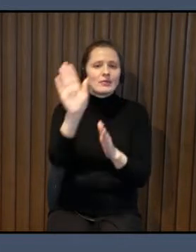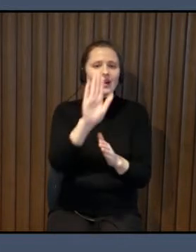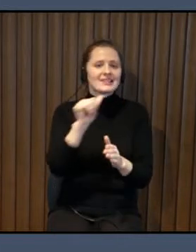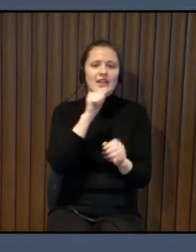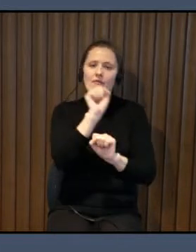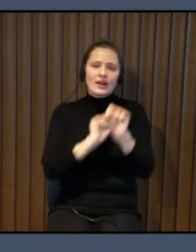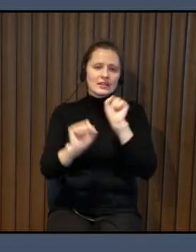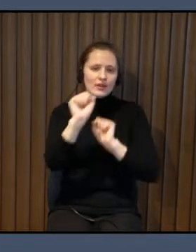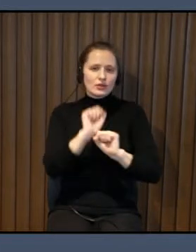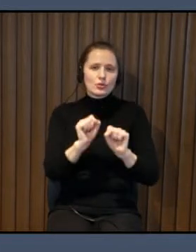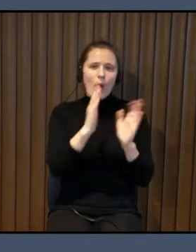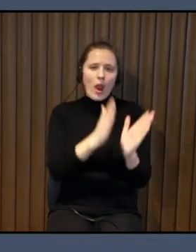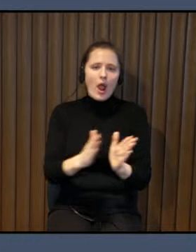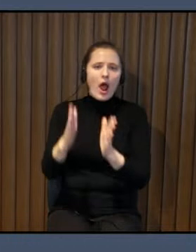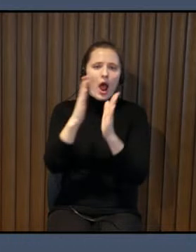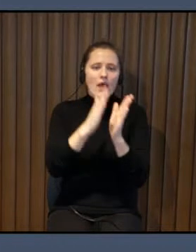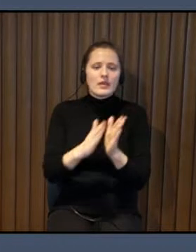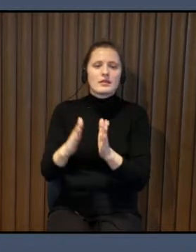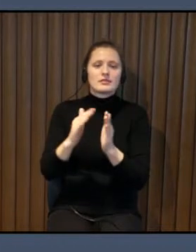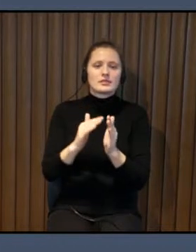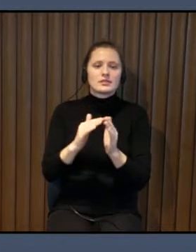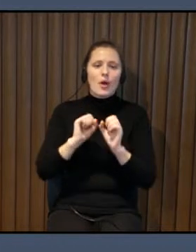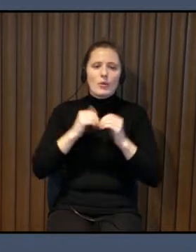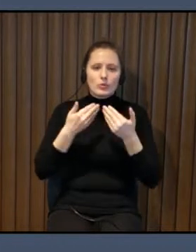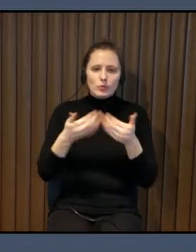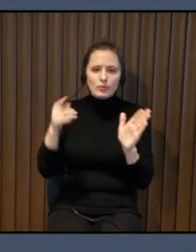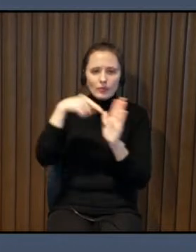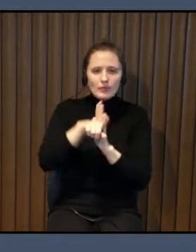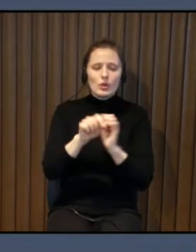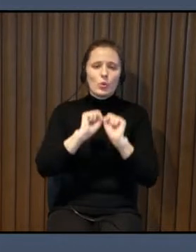Adaptation should be done after the claim is